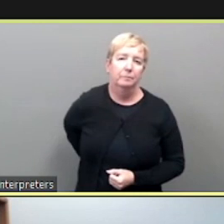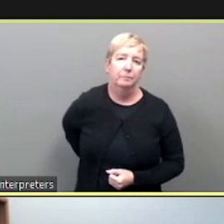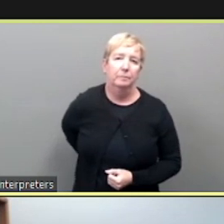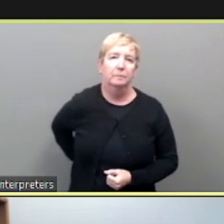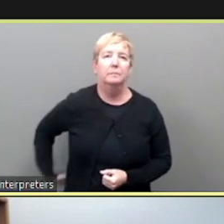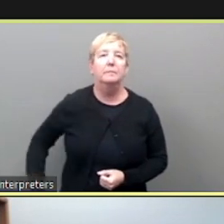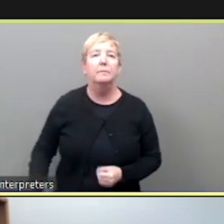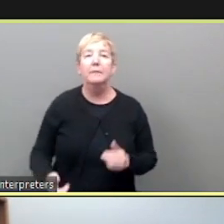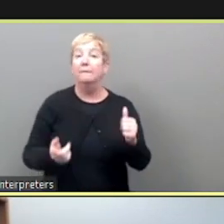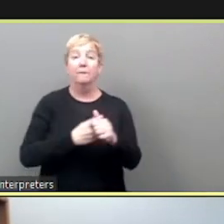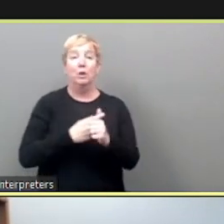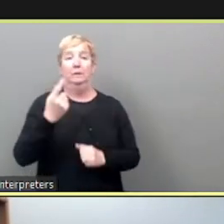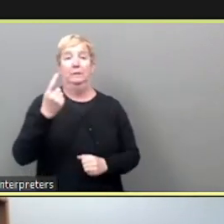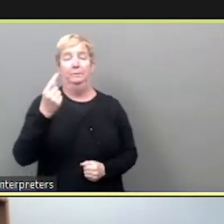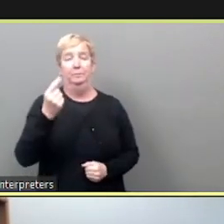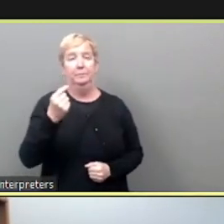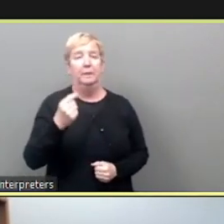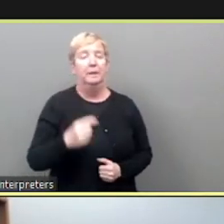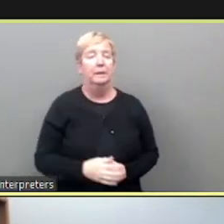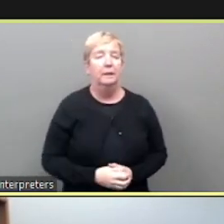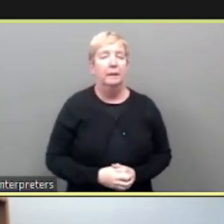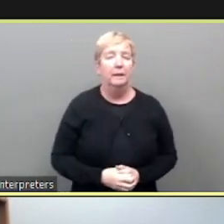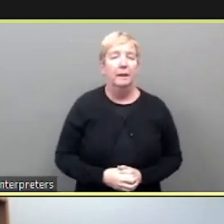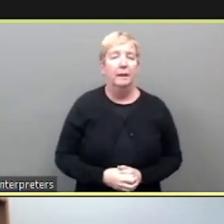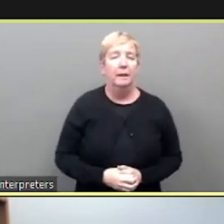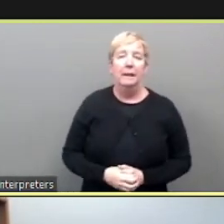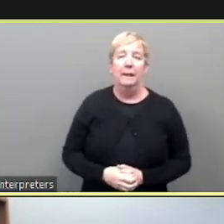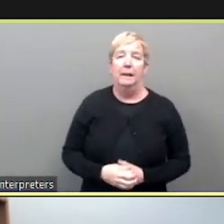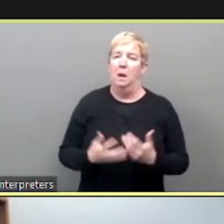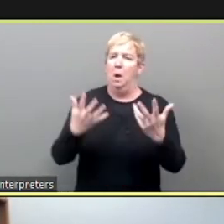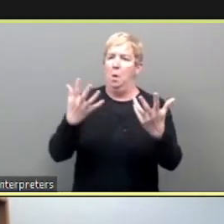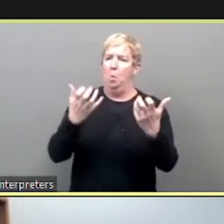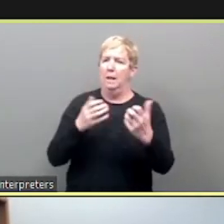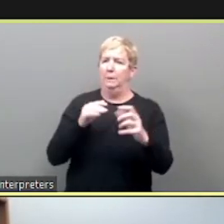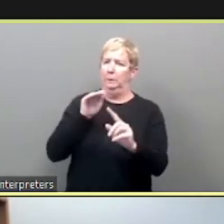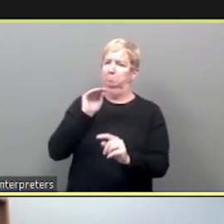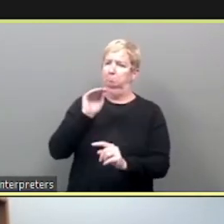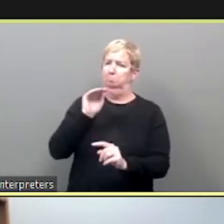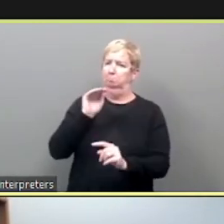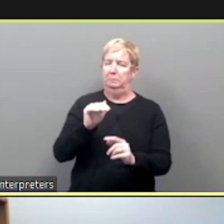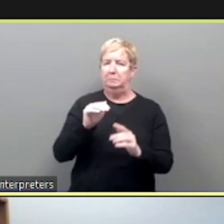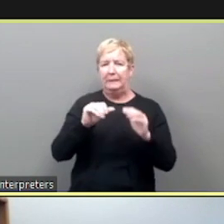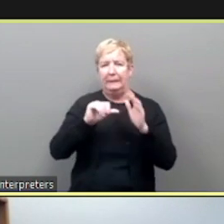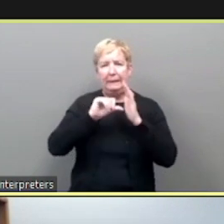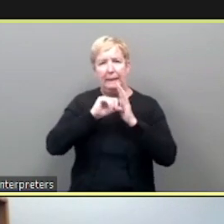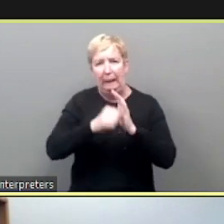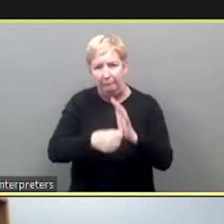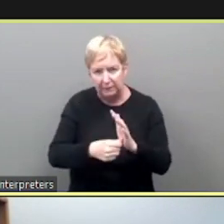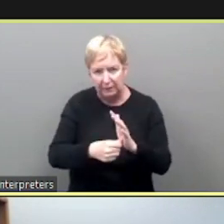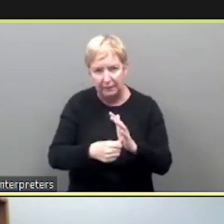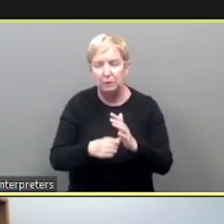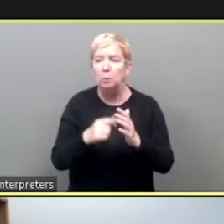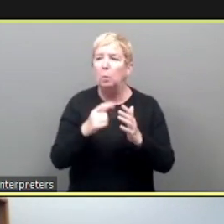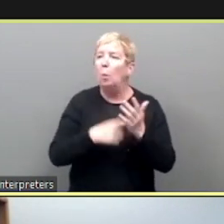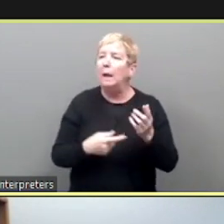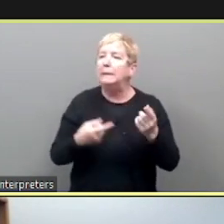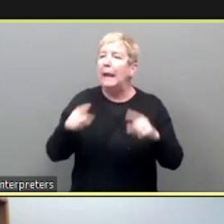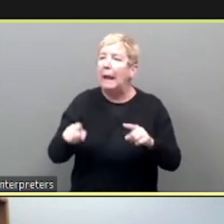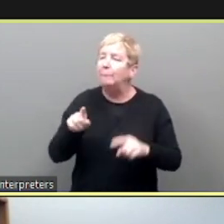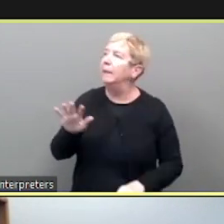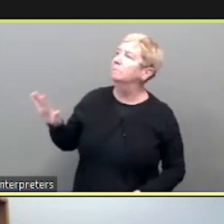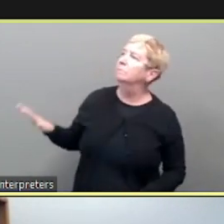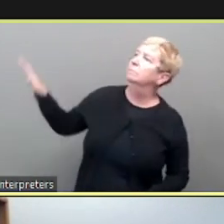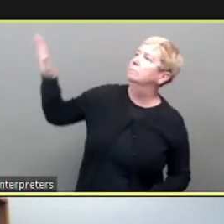1. So I want to point out just really quickly what's happening